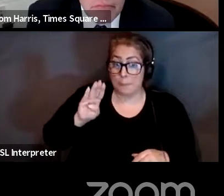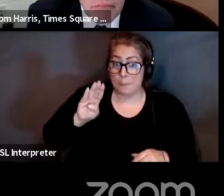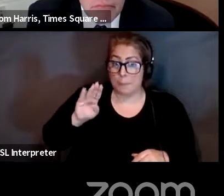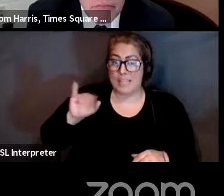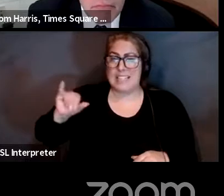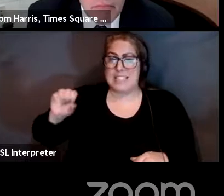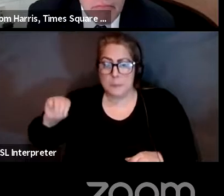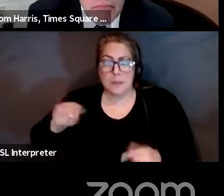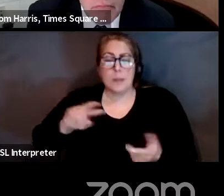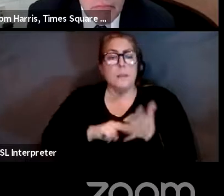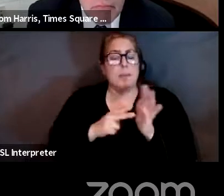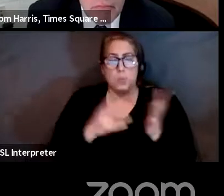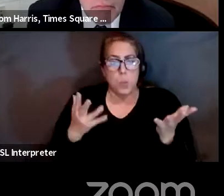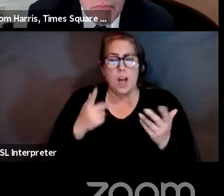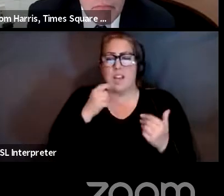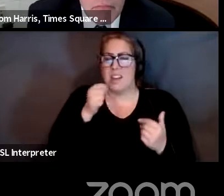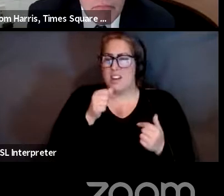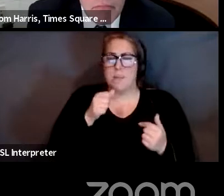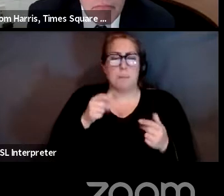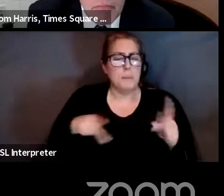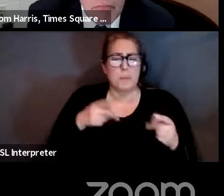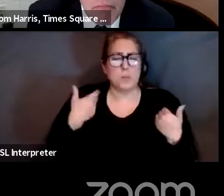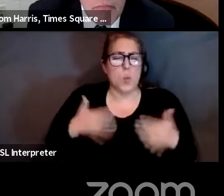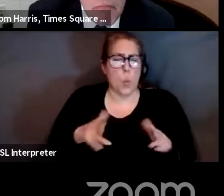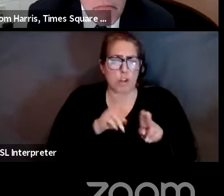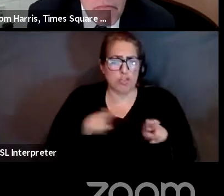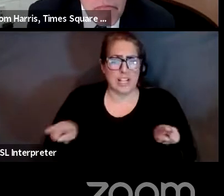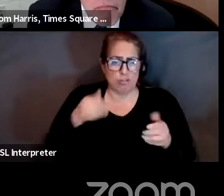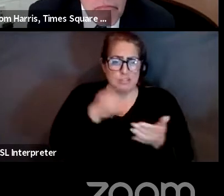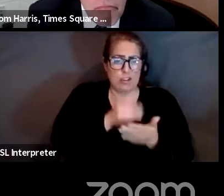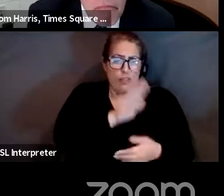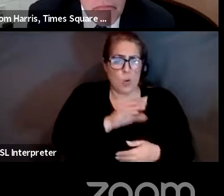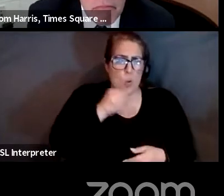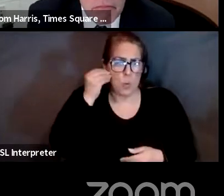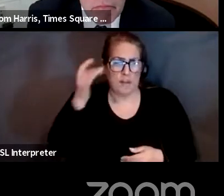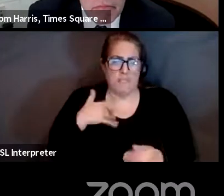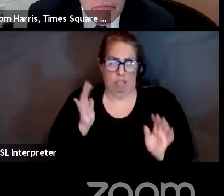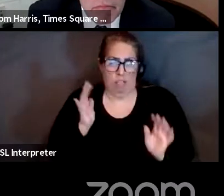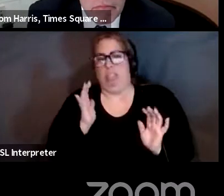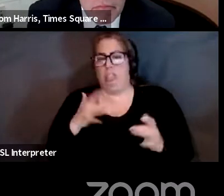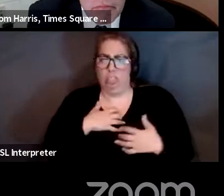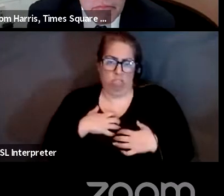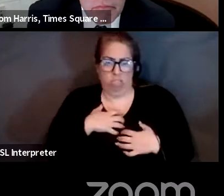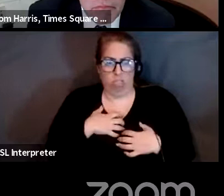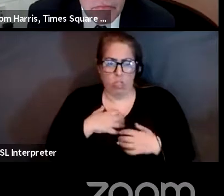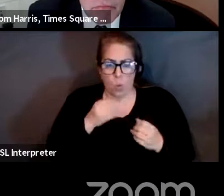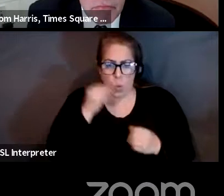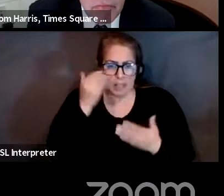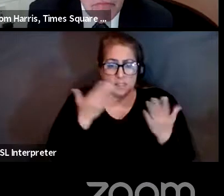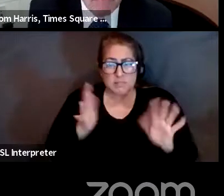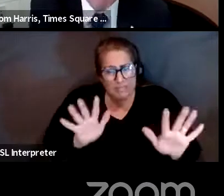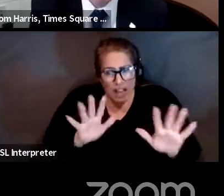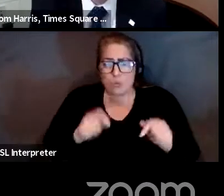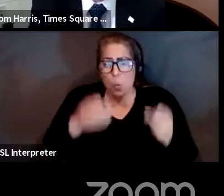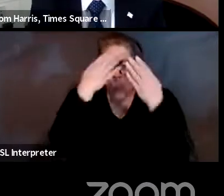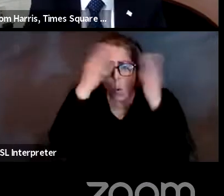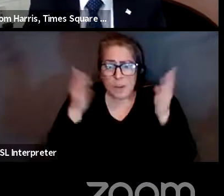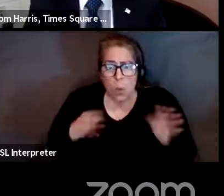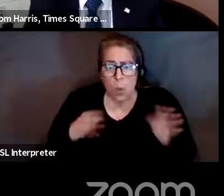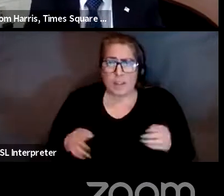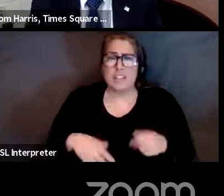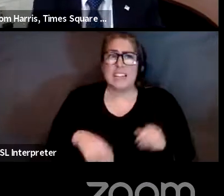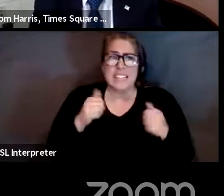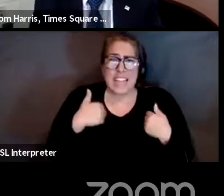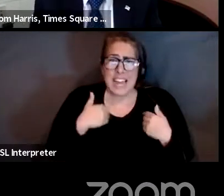transparent is because I try to set myself up as an example of someone who's been through all of that, but can still live amongst